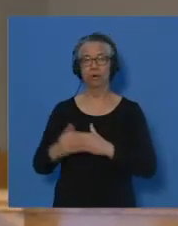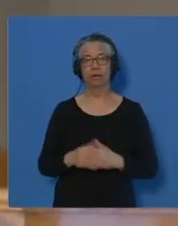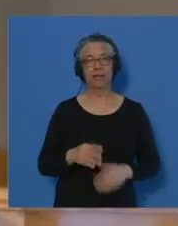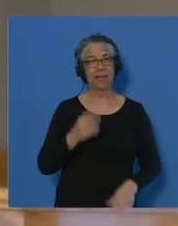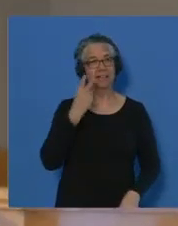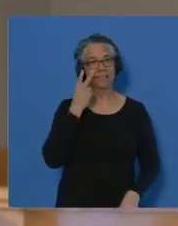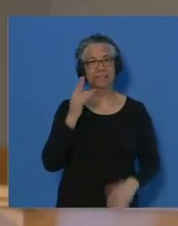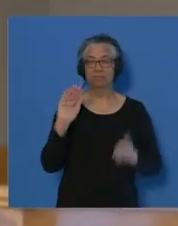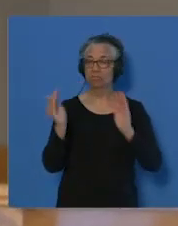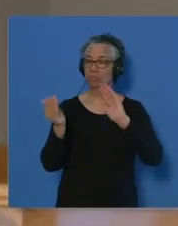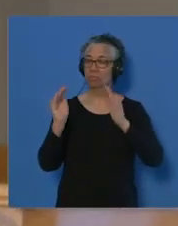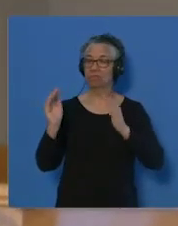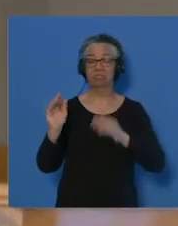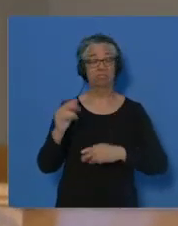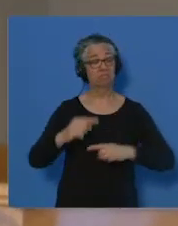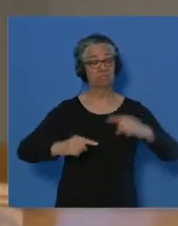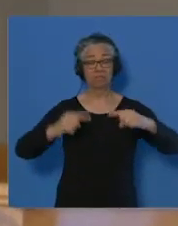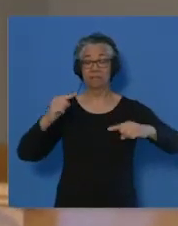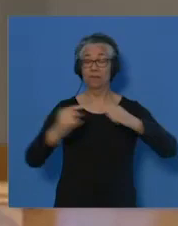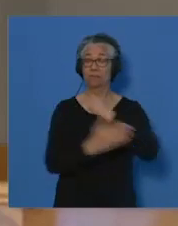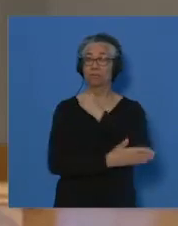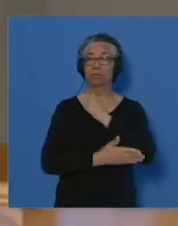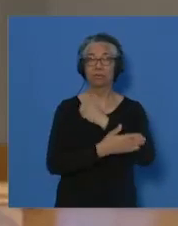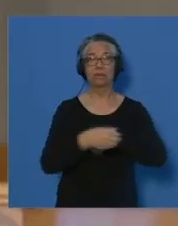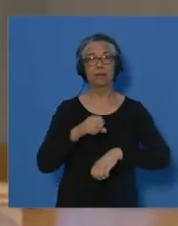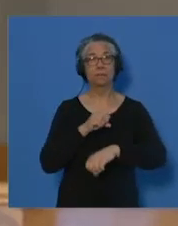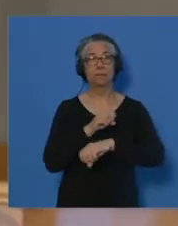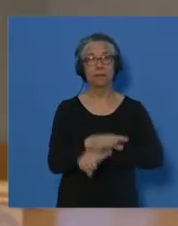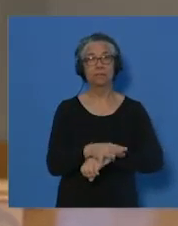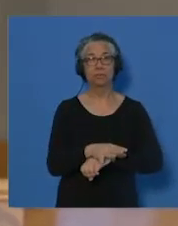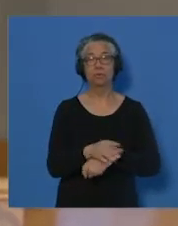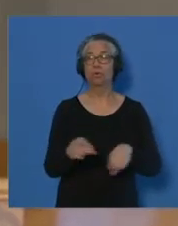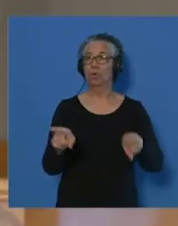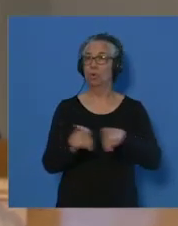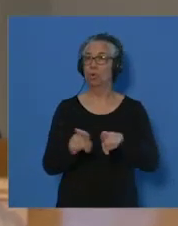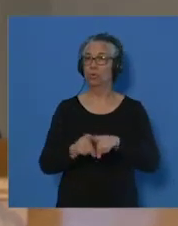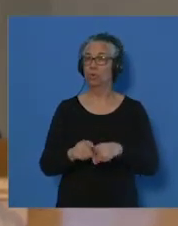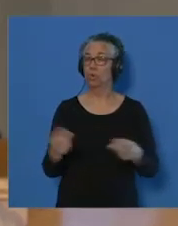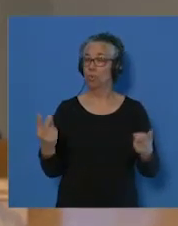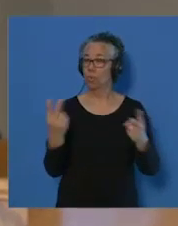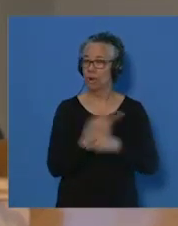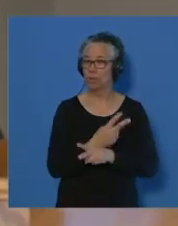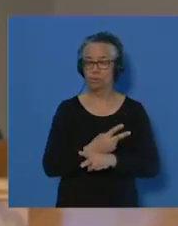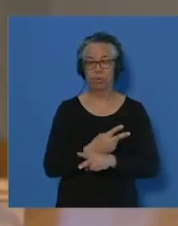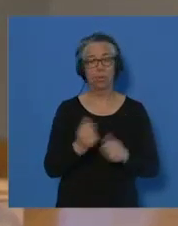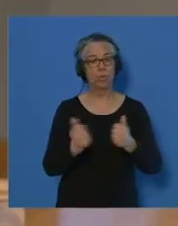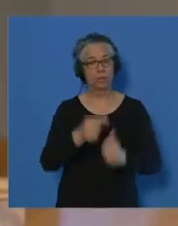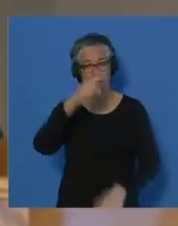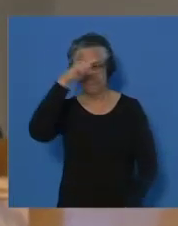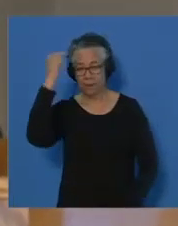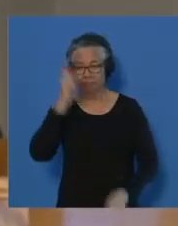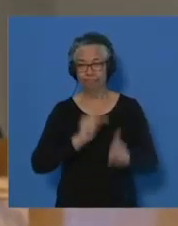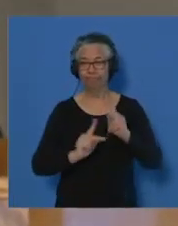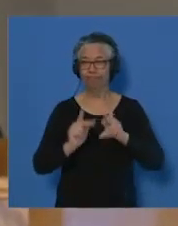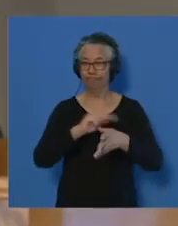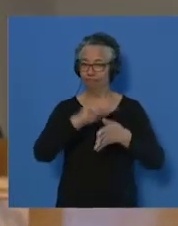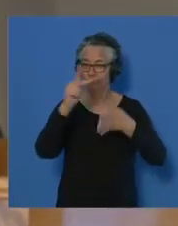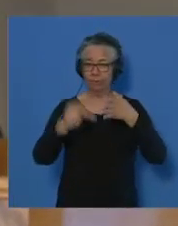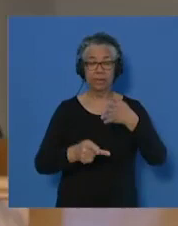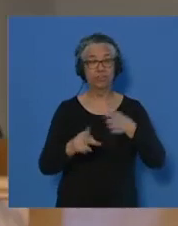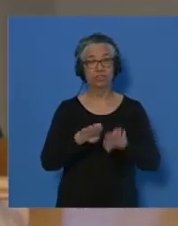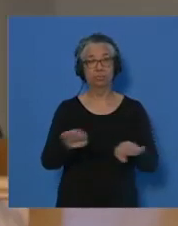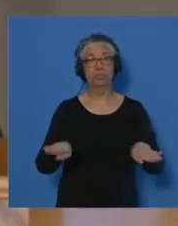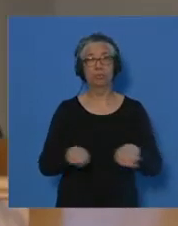other countries, the impact of COVID-19 is indeed also worse on the Black population here in Bermuda.